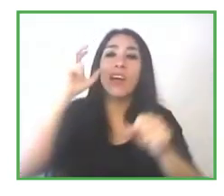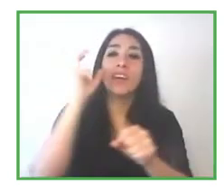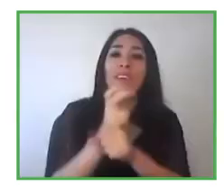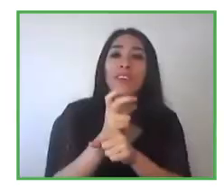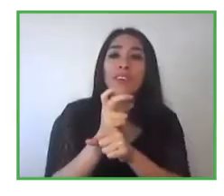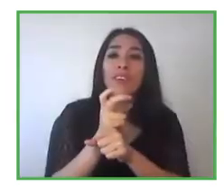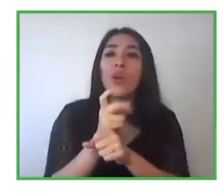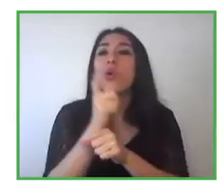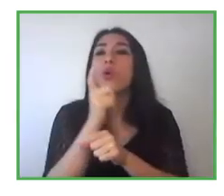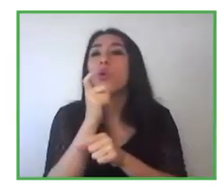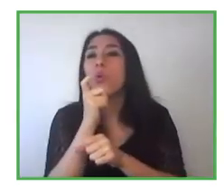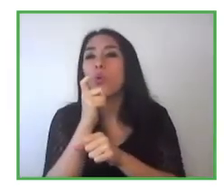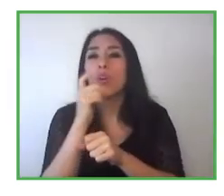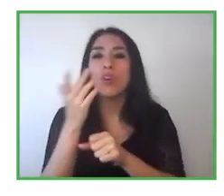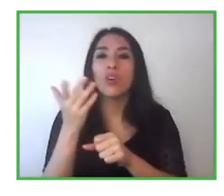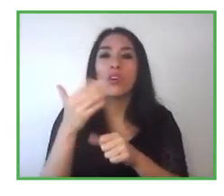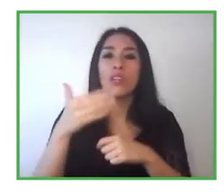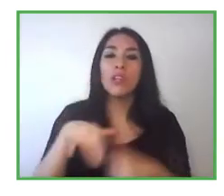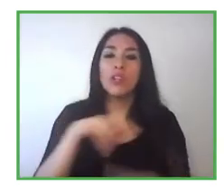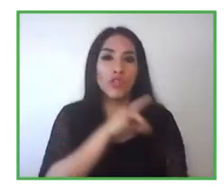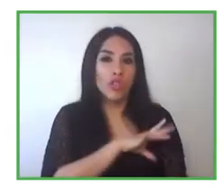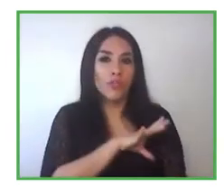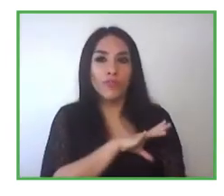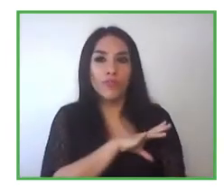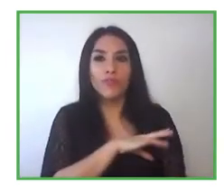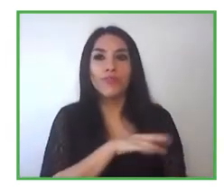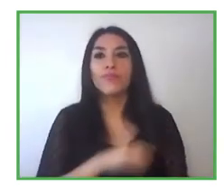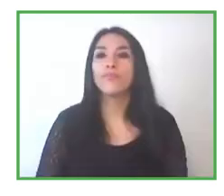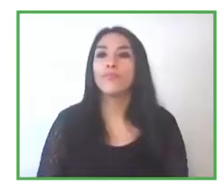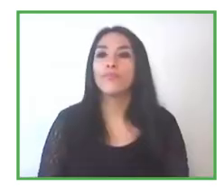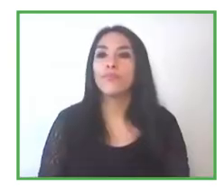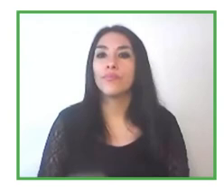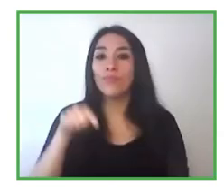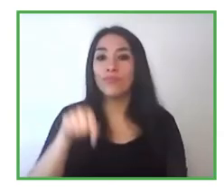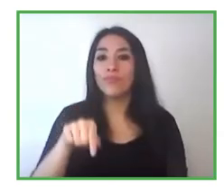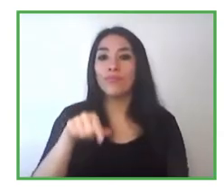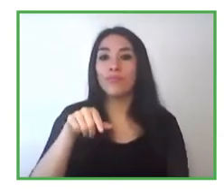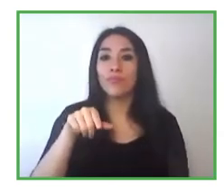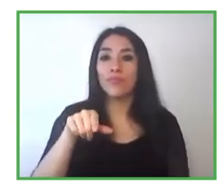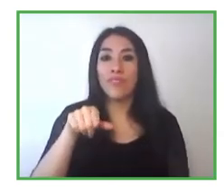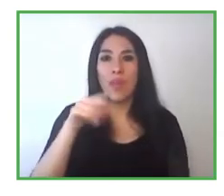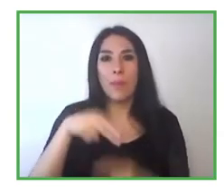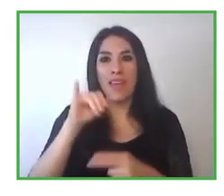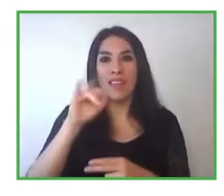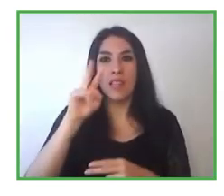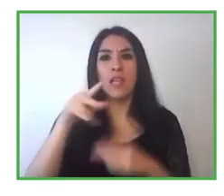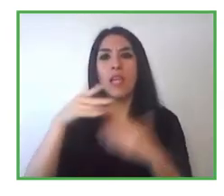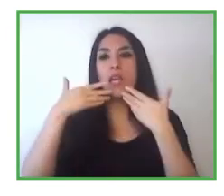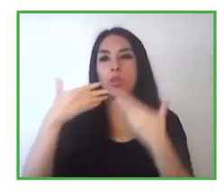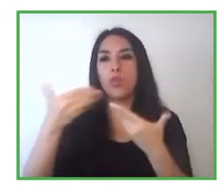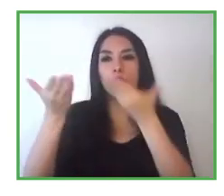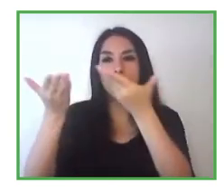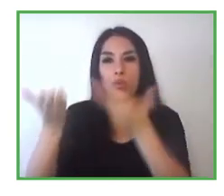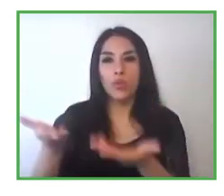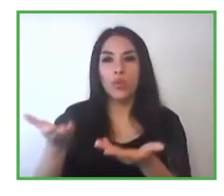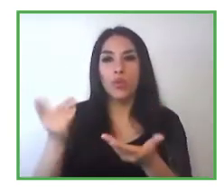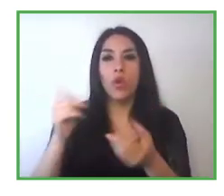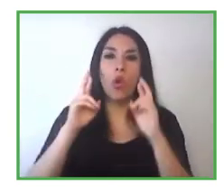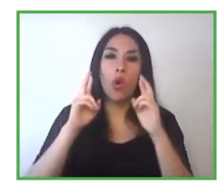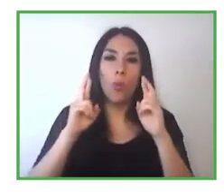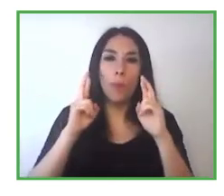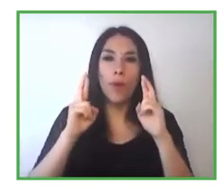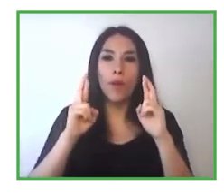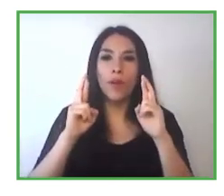the service. And in this case, it exists and it works spectacularly thanks to INRPAC. So we hope that all of